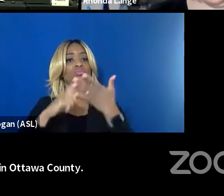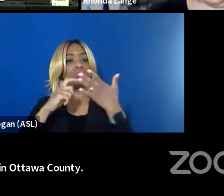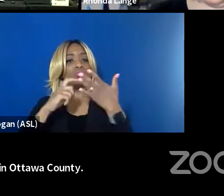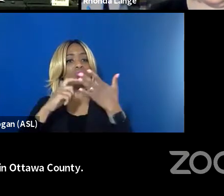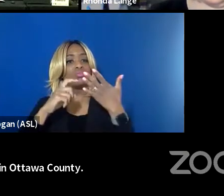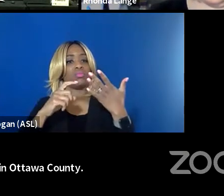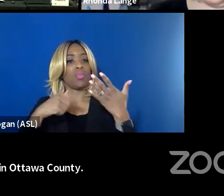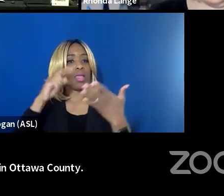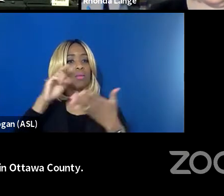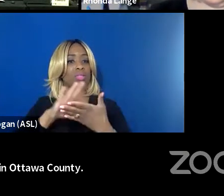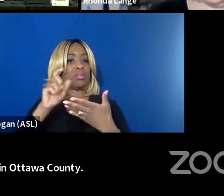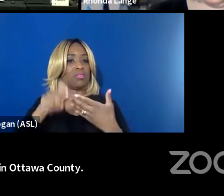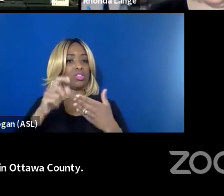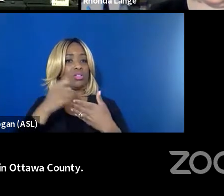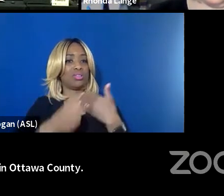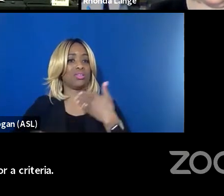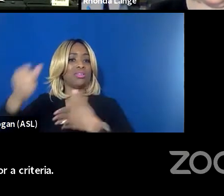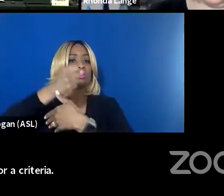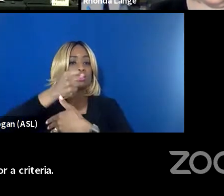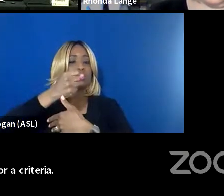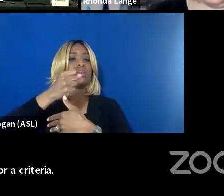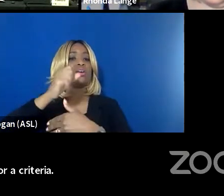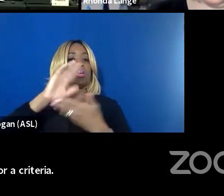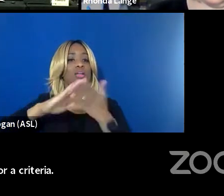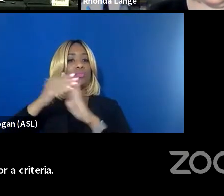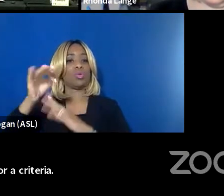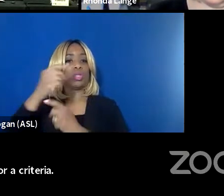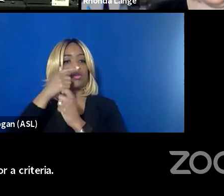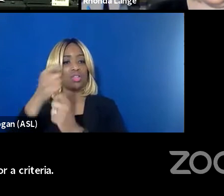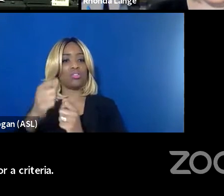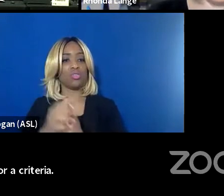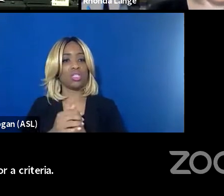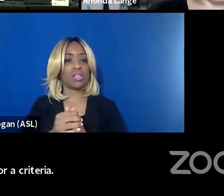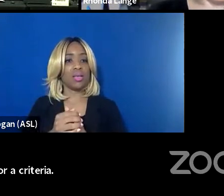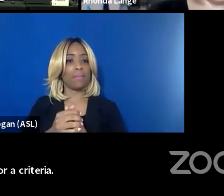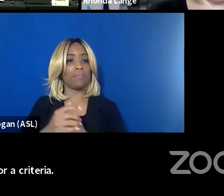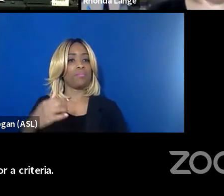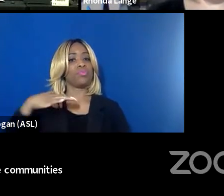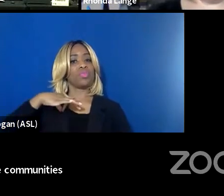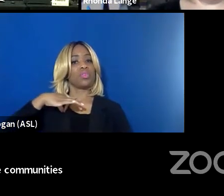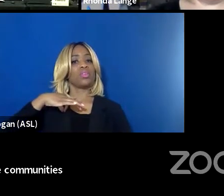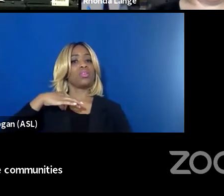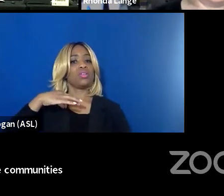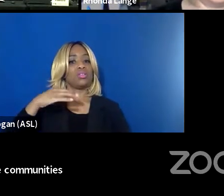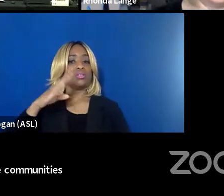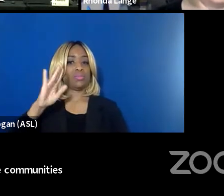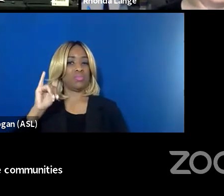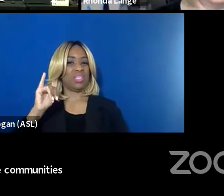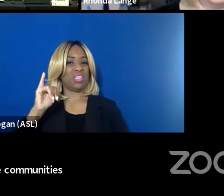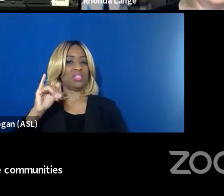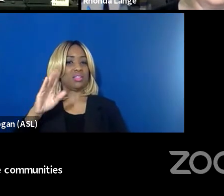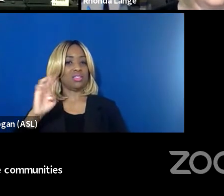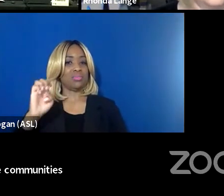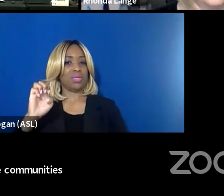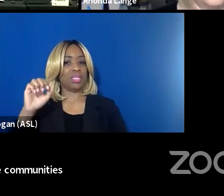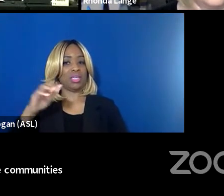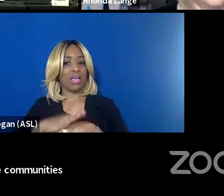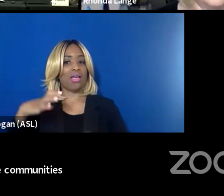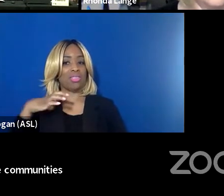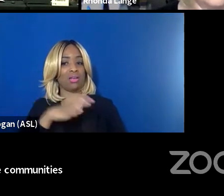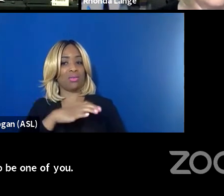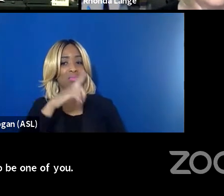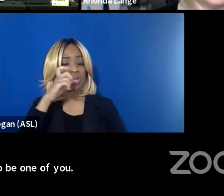I believe should be above communities of interest. I volunteered to be one of you because our democracy is at